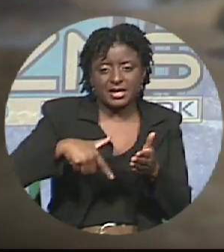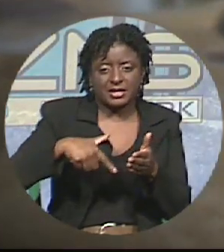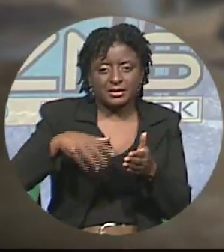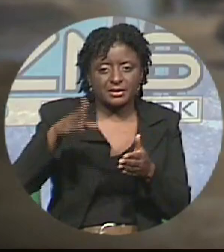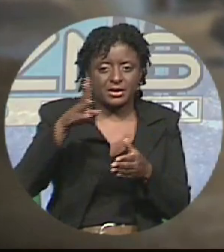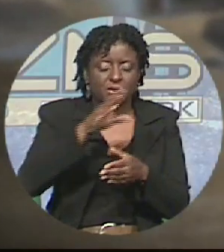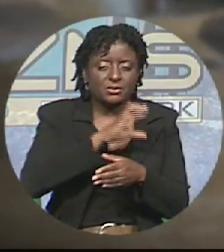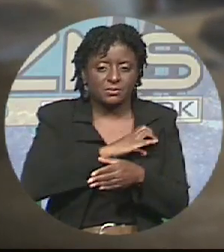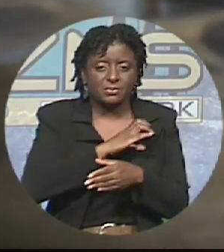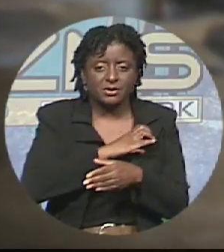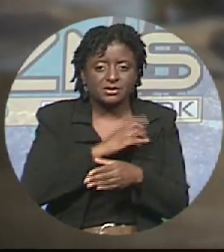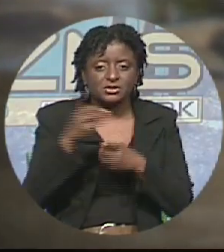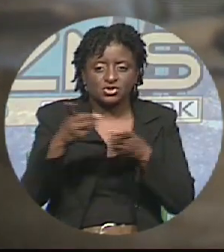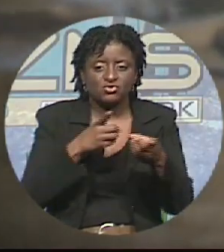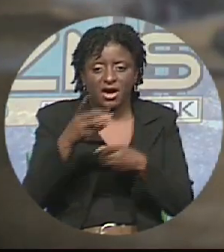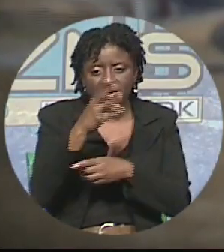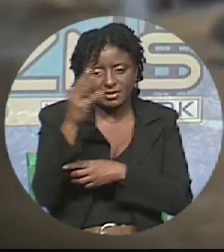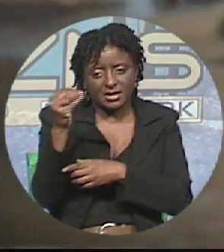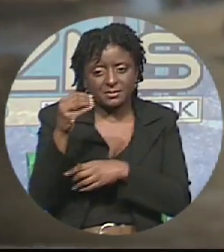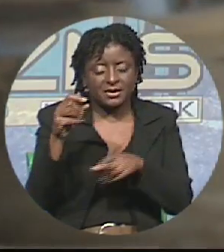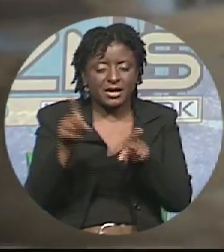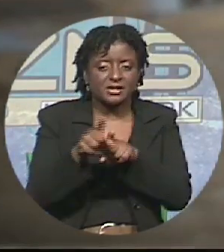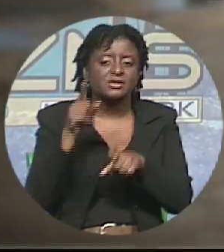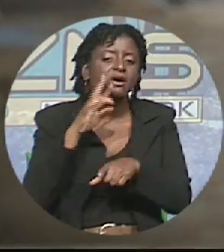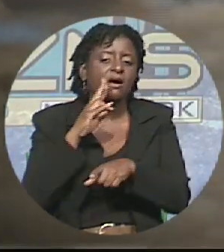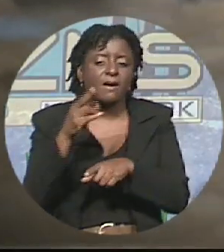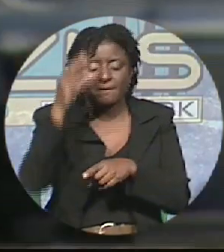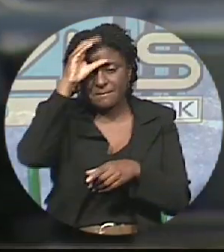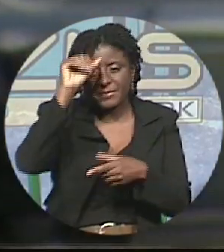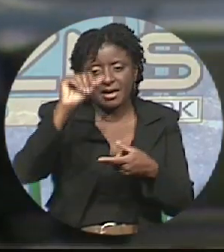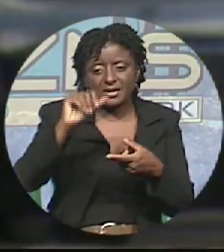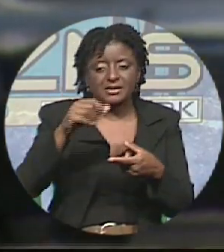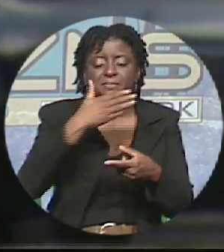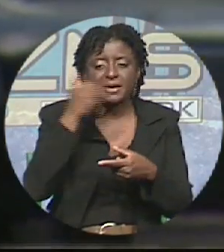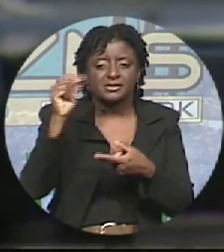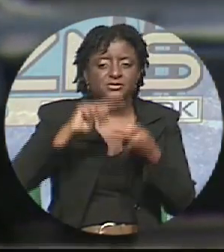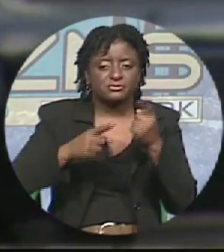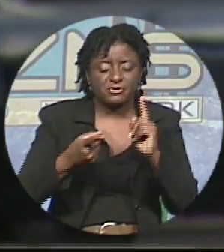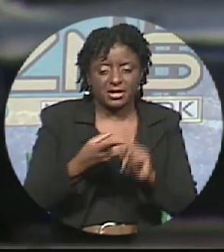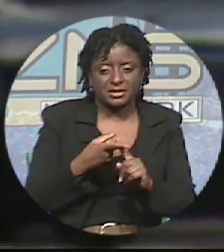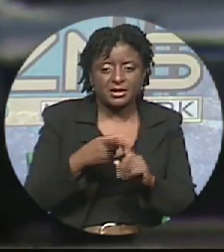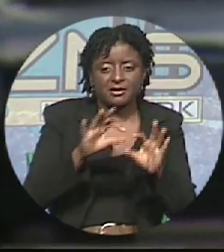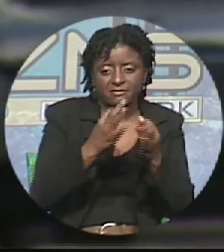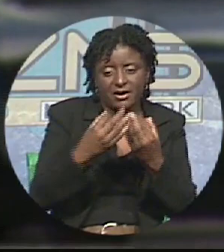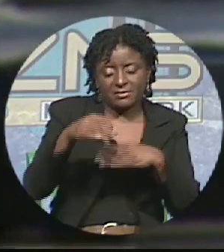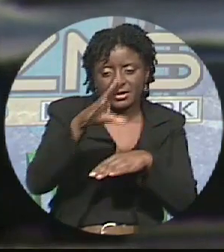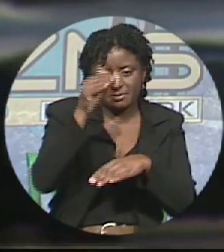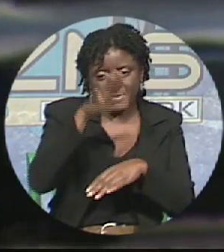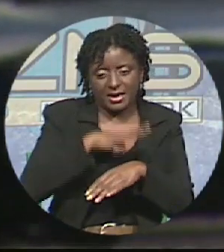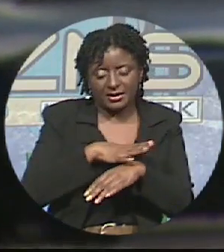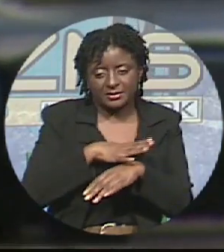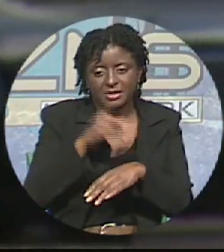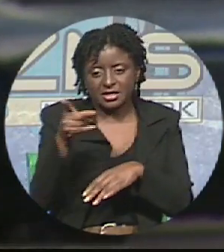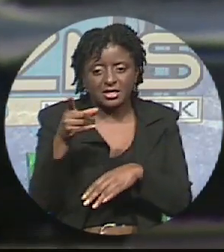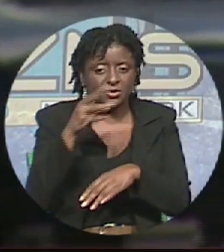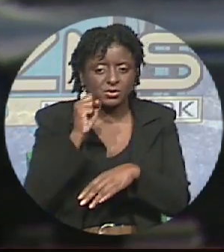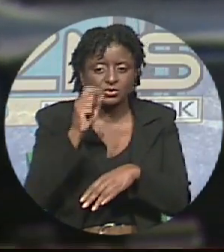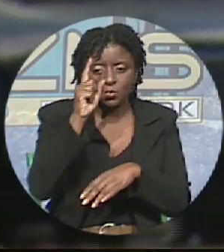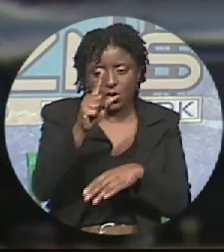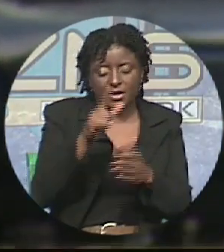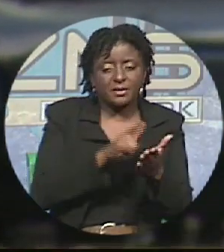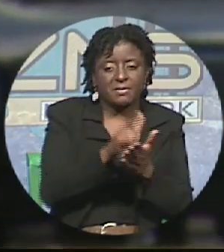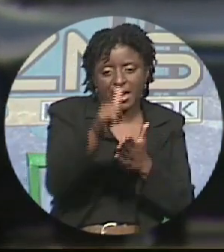a loving father, humble, and a family man who sought to bring people together. He was one of the pilots, as we've said, killed